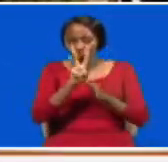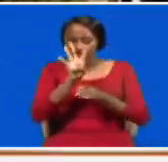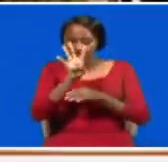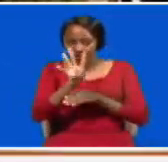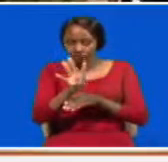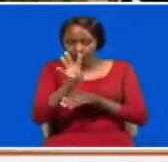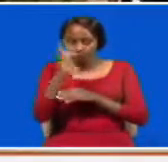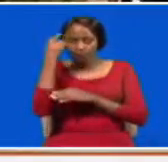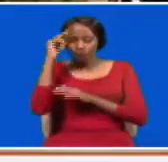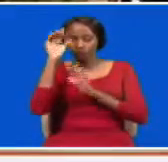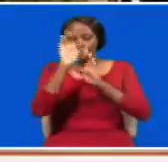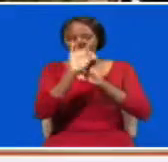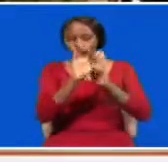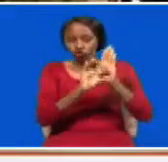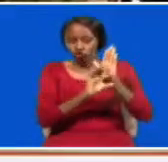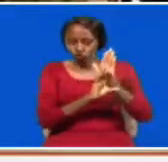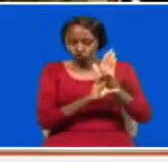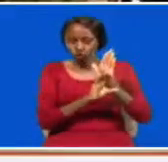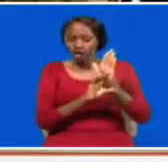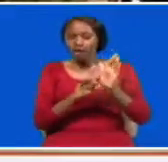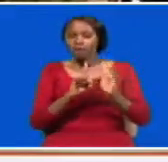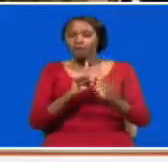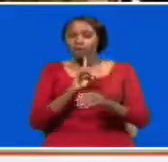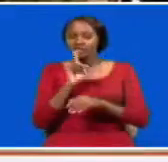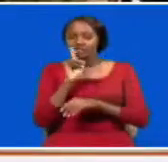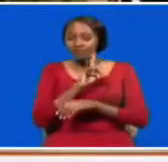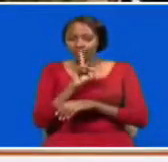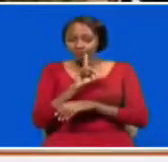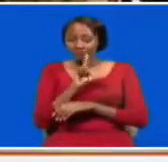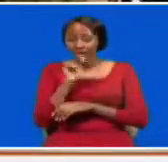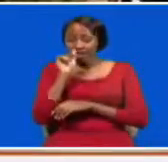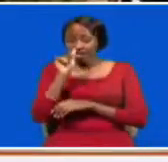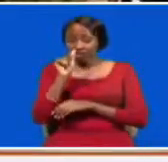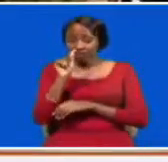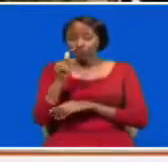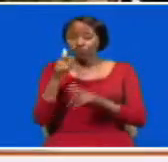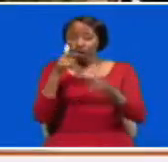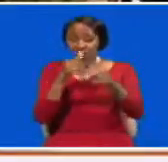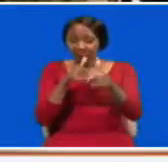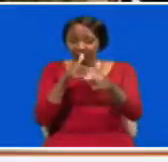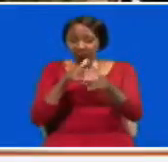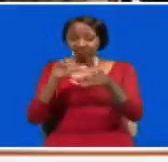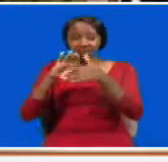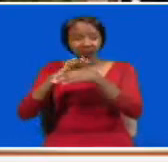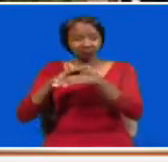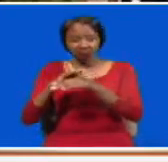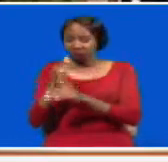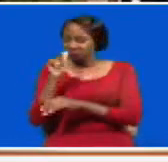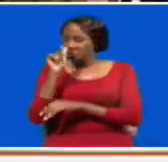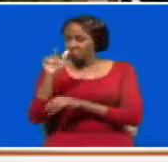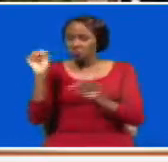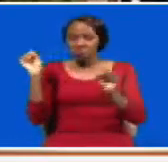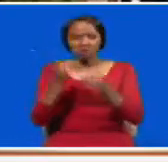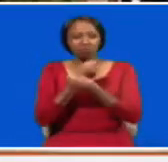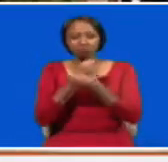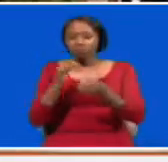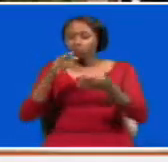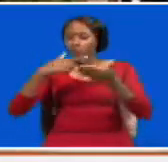strictly, if you are homosexual, lesbian, gay, you cannot register an